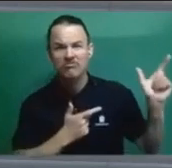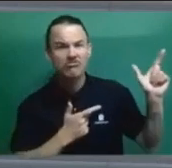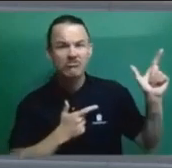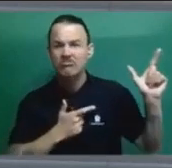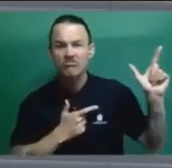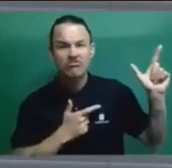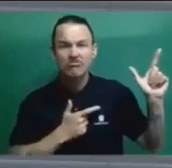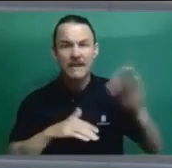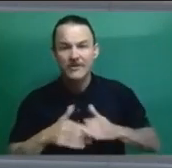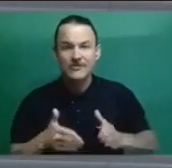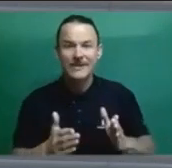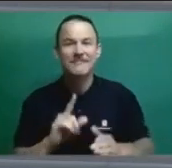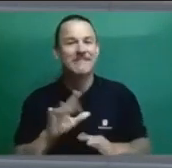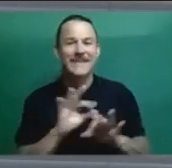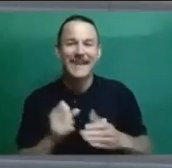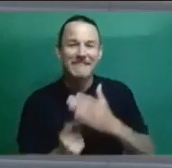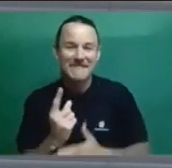you please describe